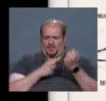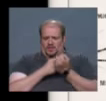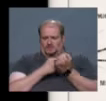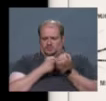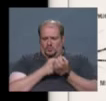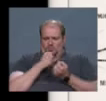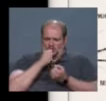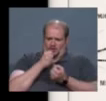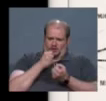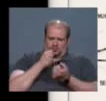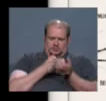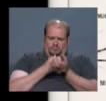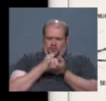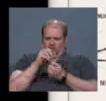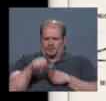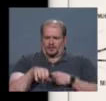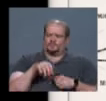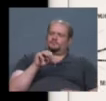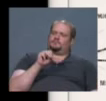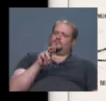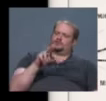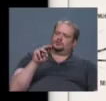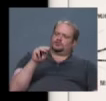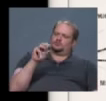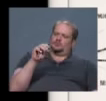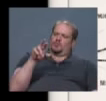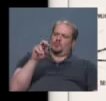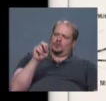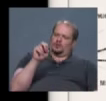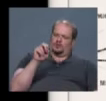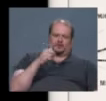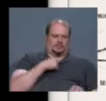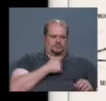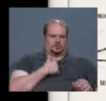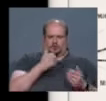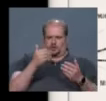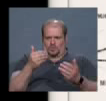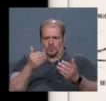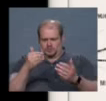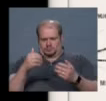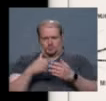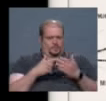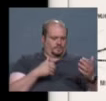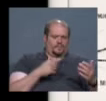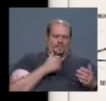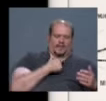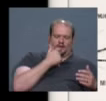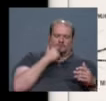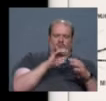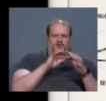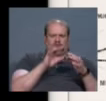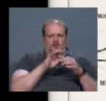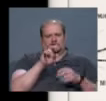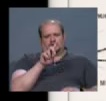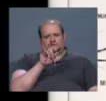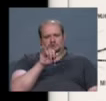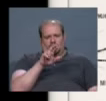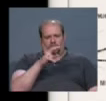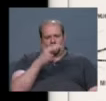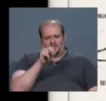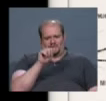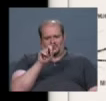this? Tony, Now, I'm sorry, Bruce, go go ahead. I was just going to say, Director